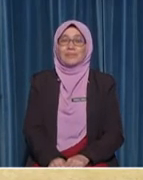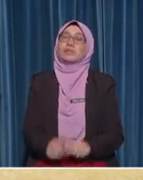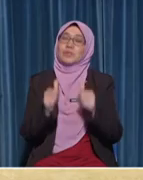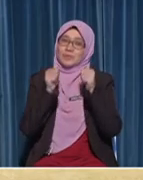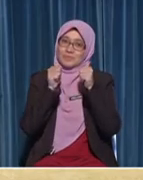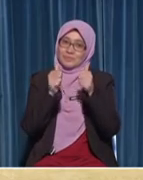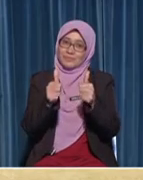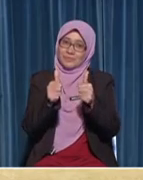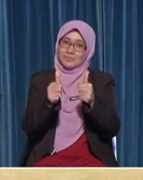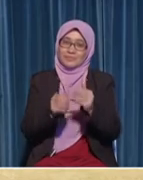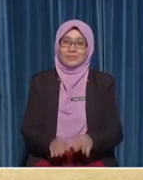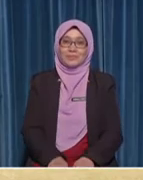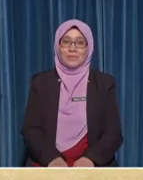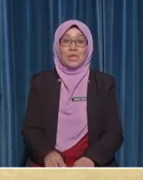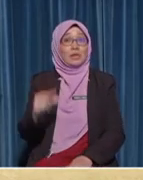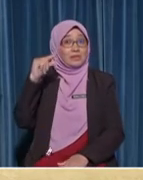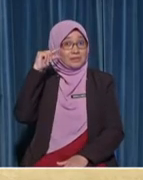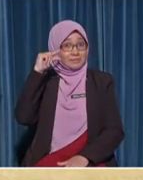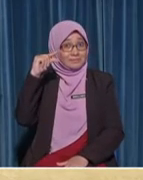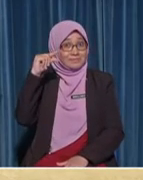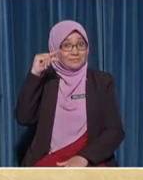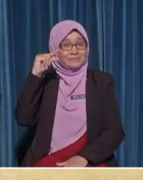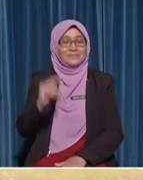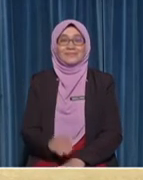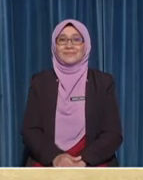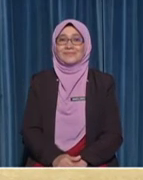Very good. Gram.